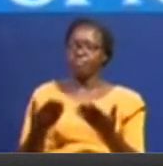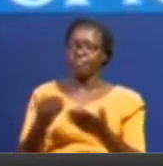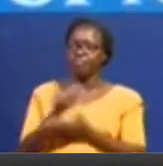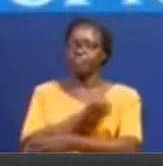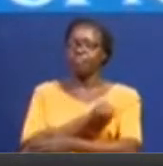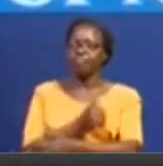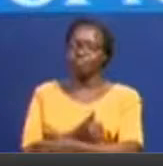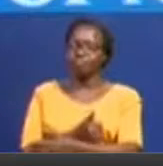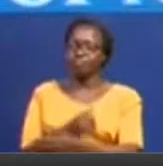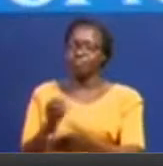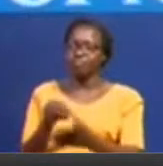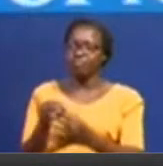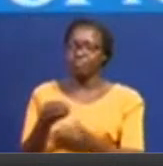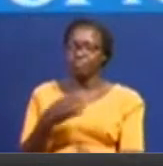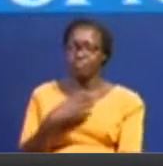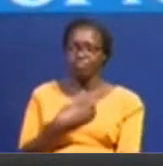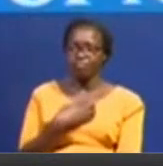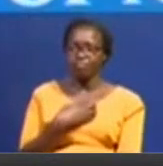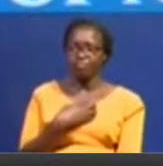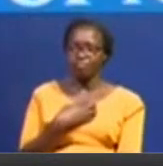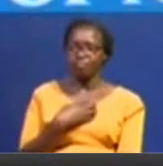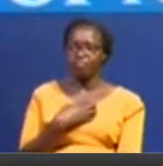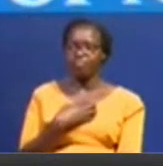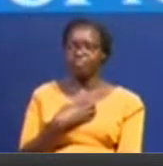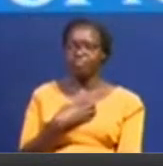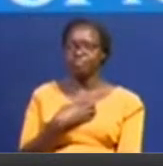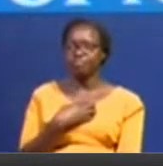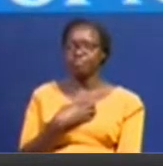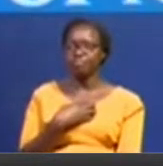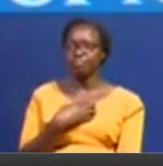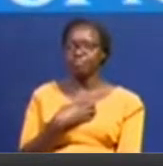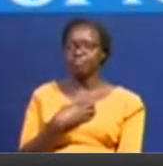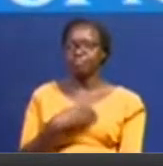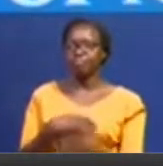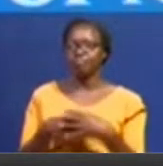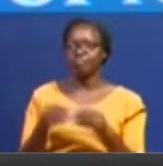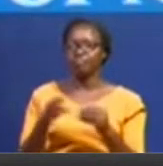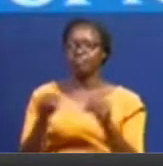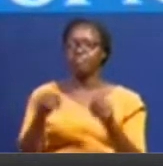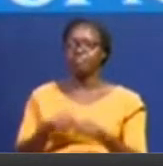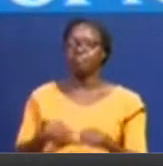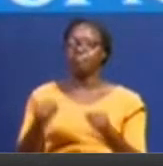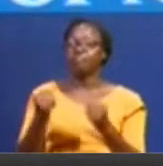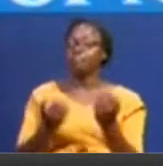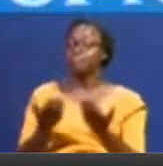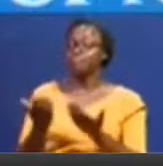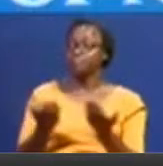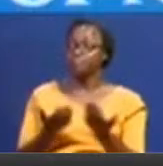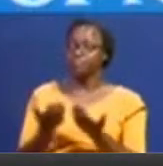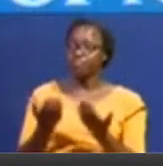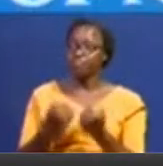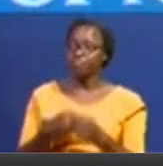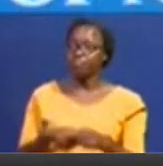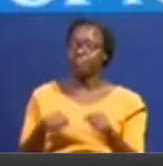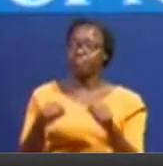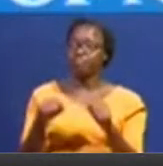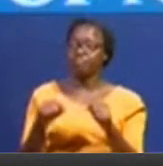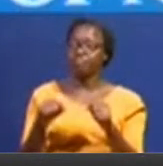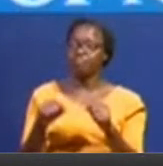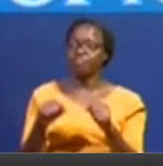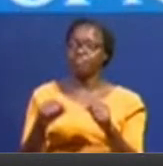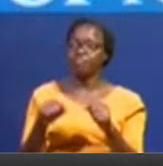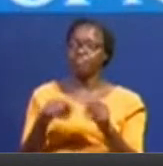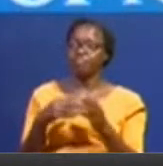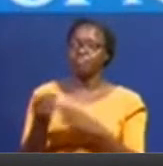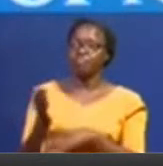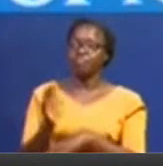authority or to give this person the comfort that we will be able to do this business and be able to get our